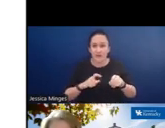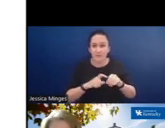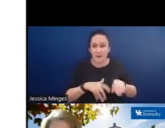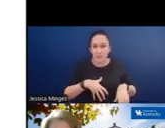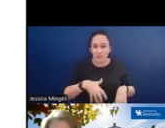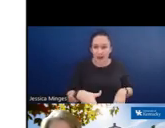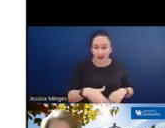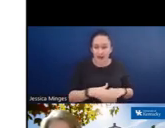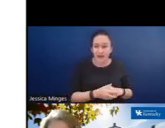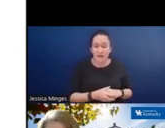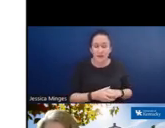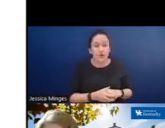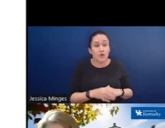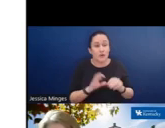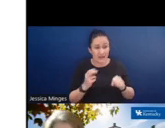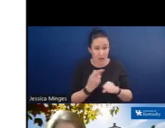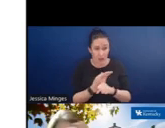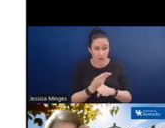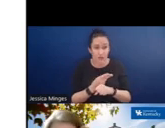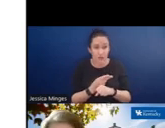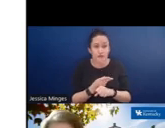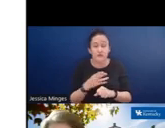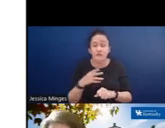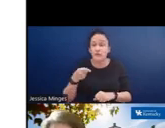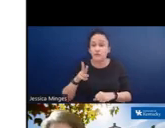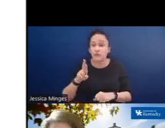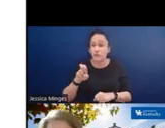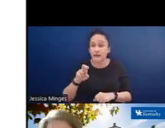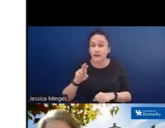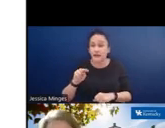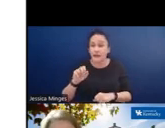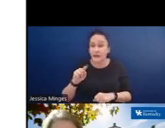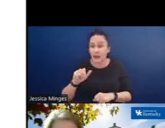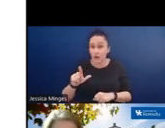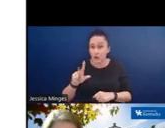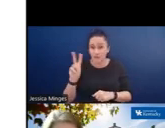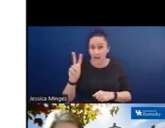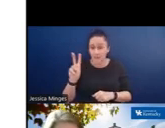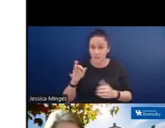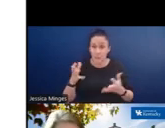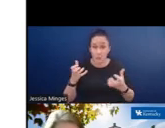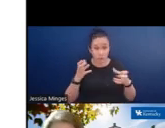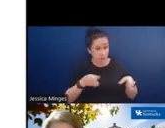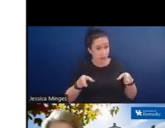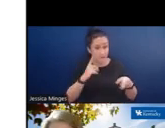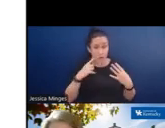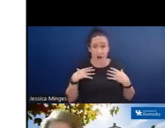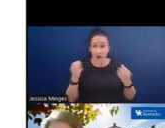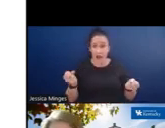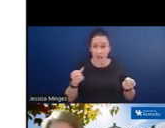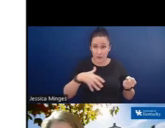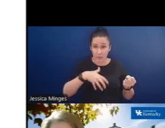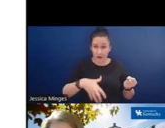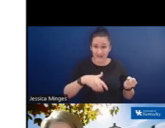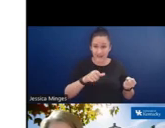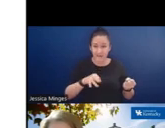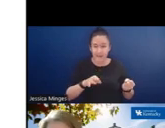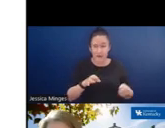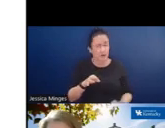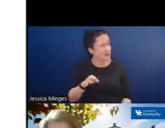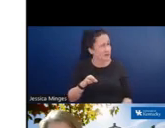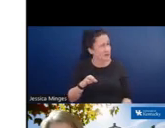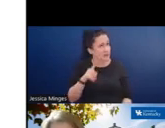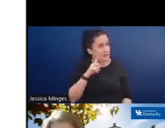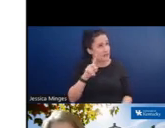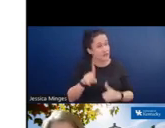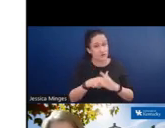you can use the prenatal vitamins if you wanted to plan for a healthy pregnancy. If you're 90, it's recommended